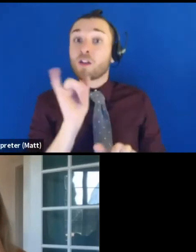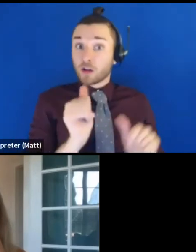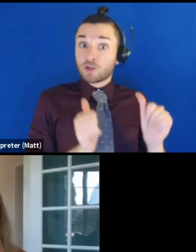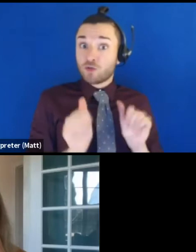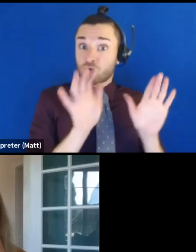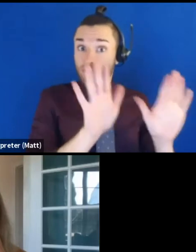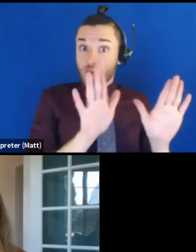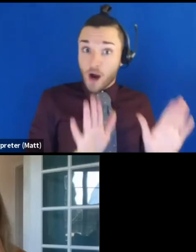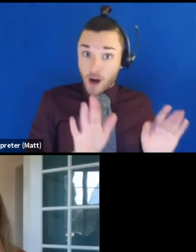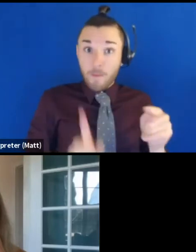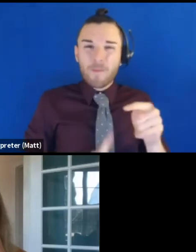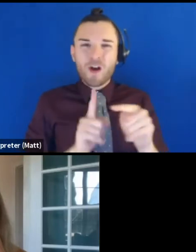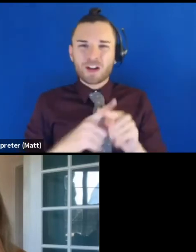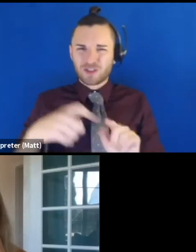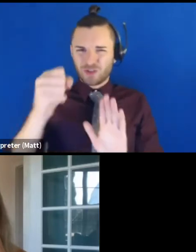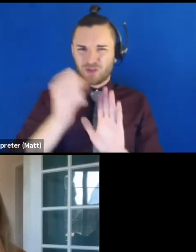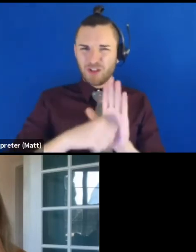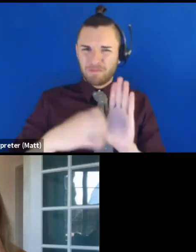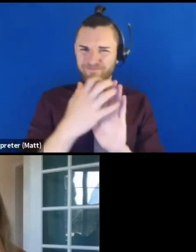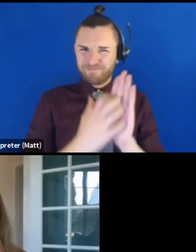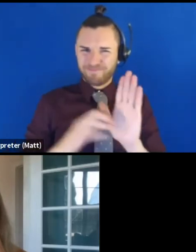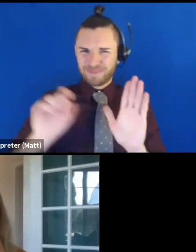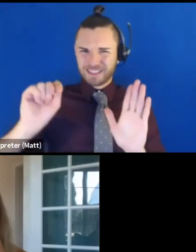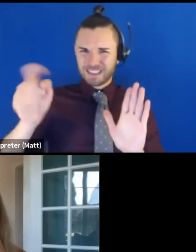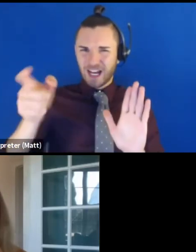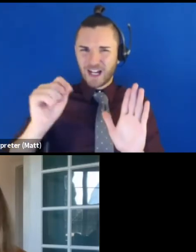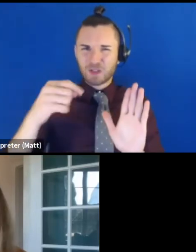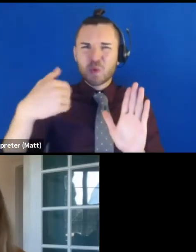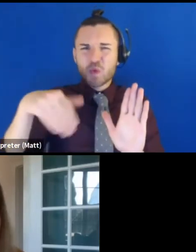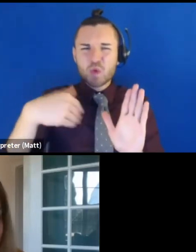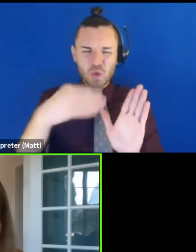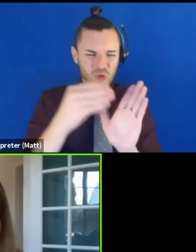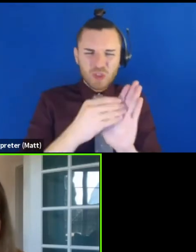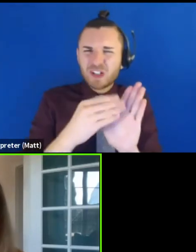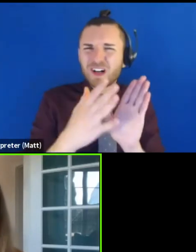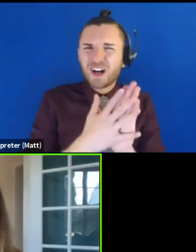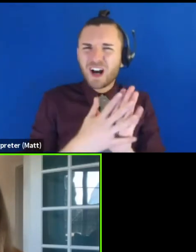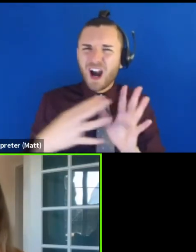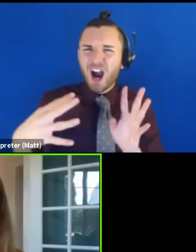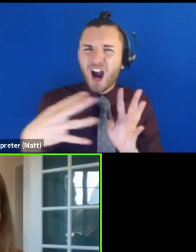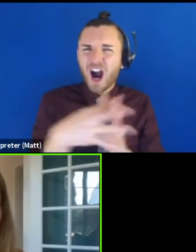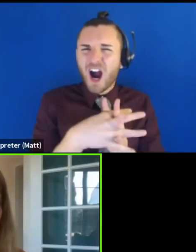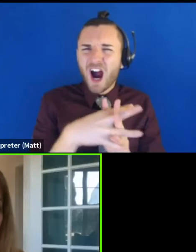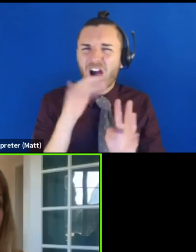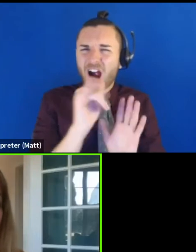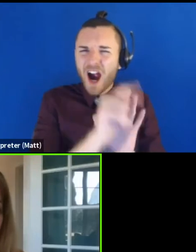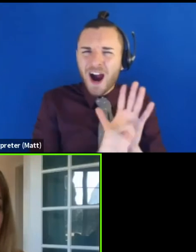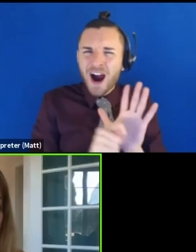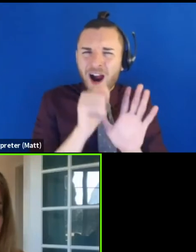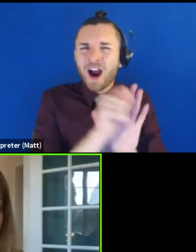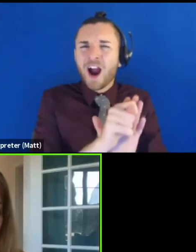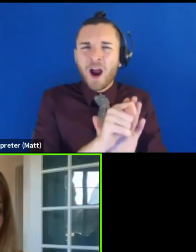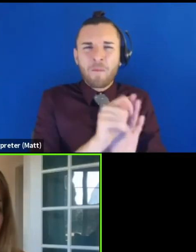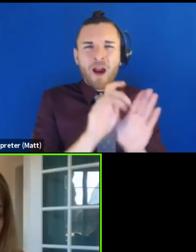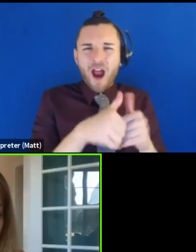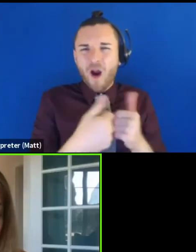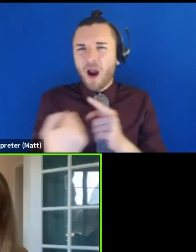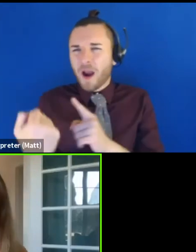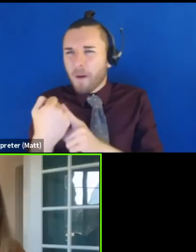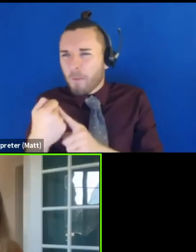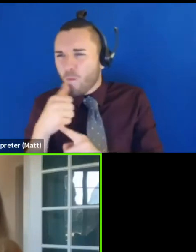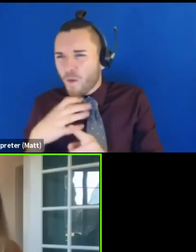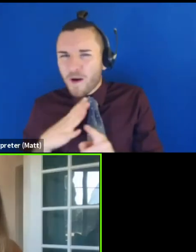because it's literally like this imprint of the period and the way things were changing for women and for TV. Right,